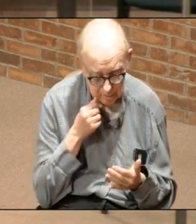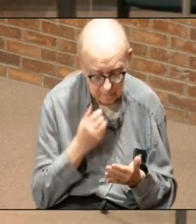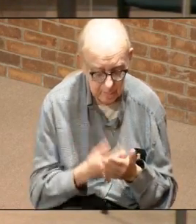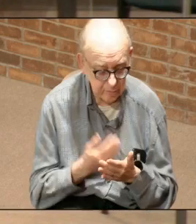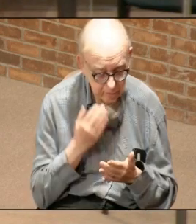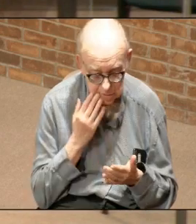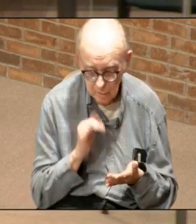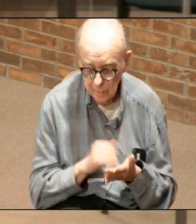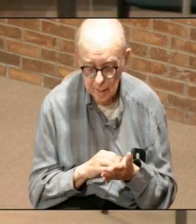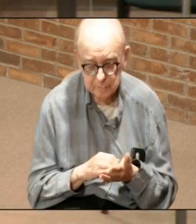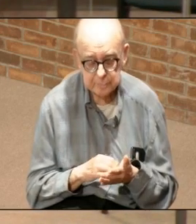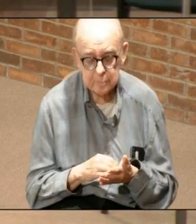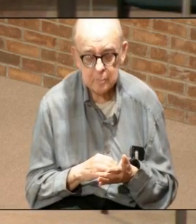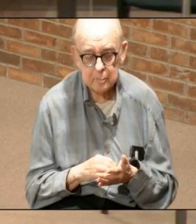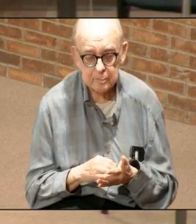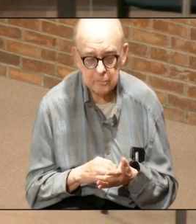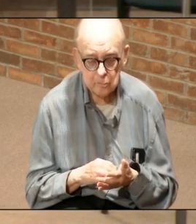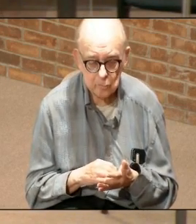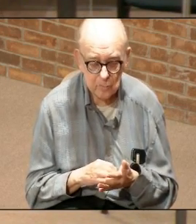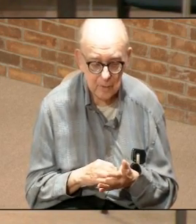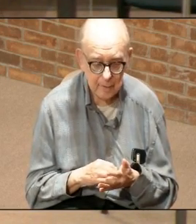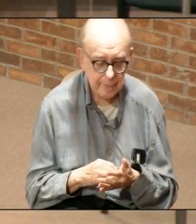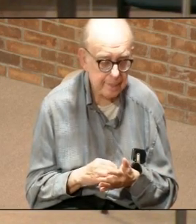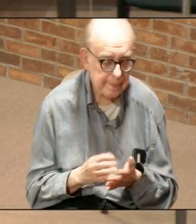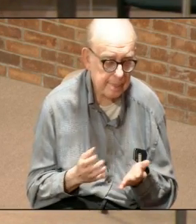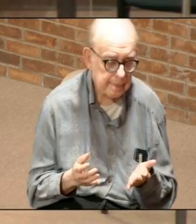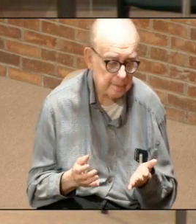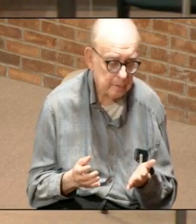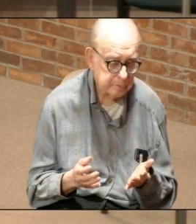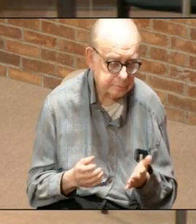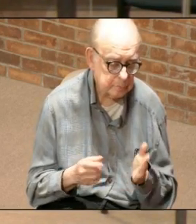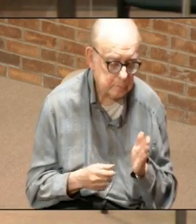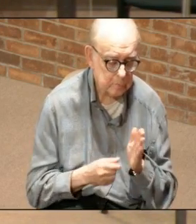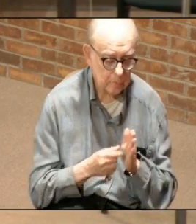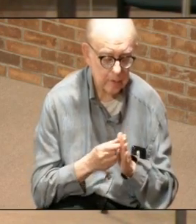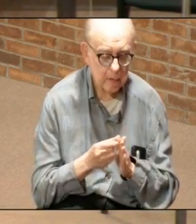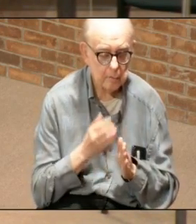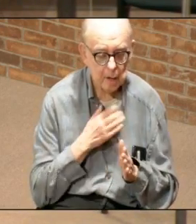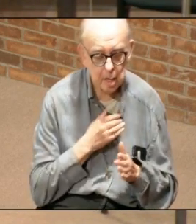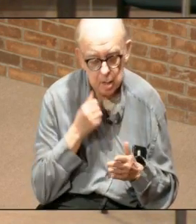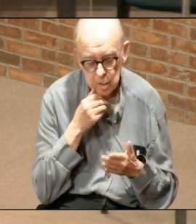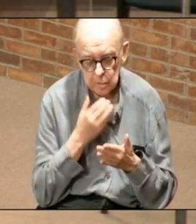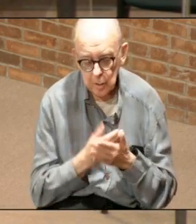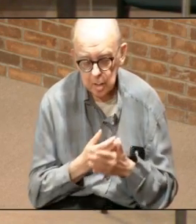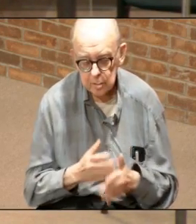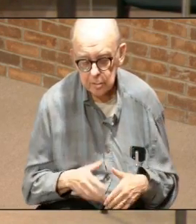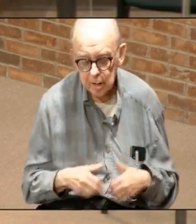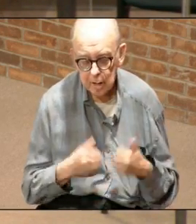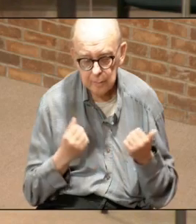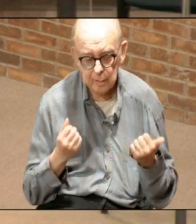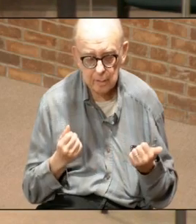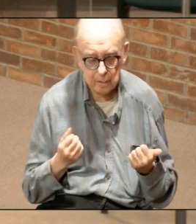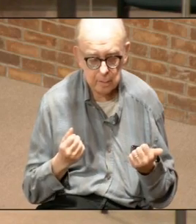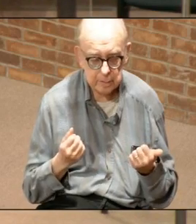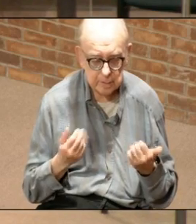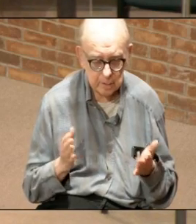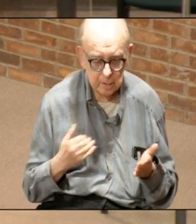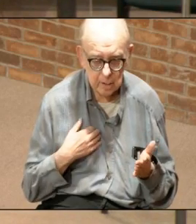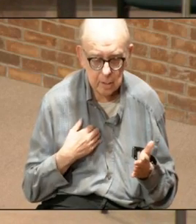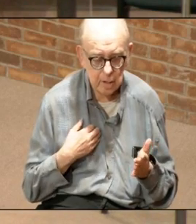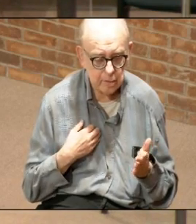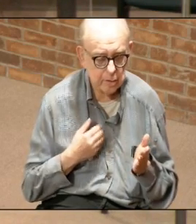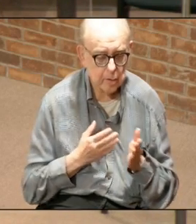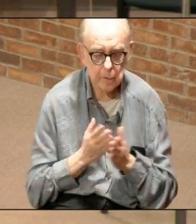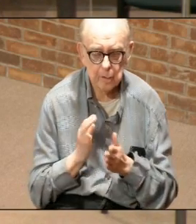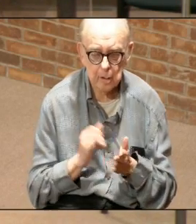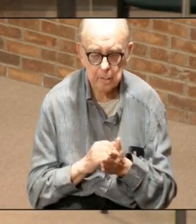what they were. So the giants in her life that she had to get